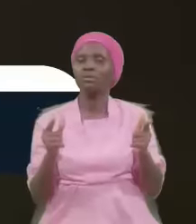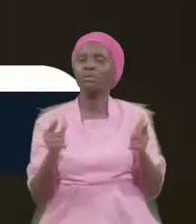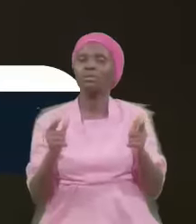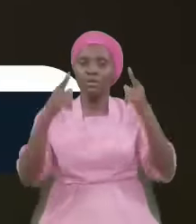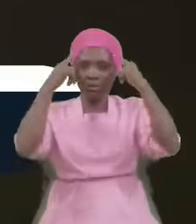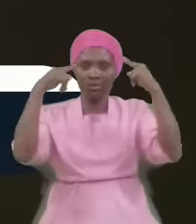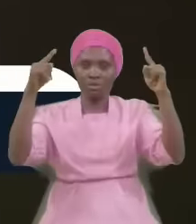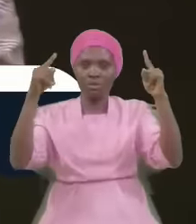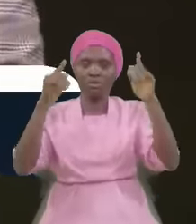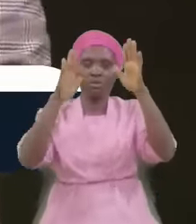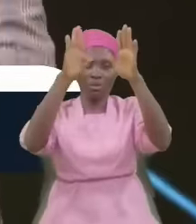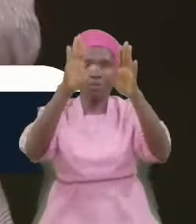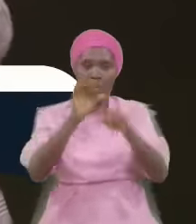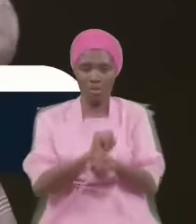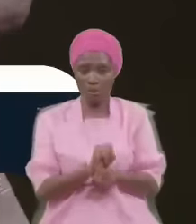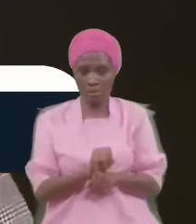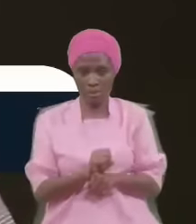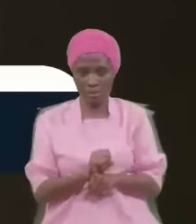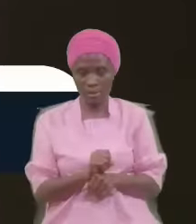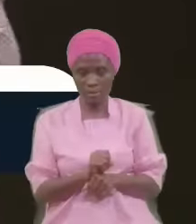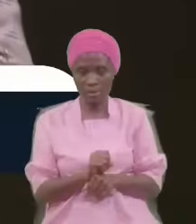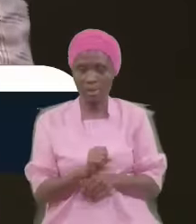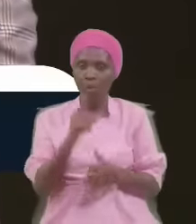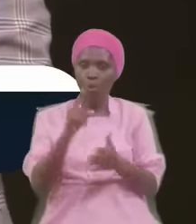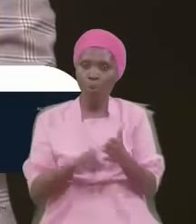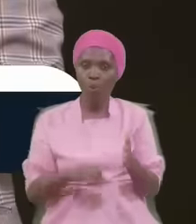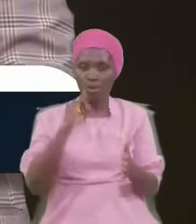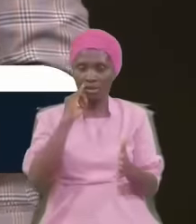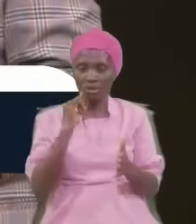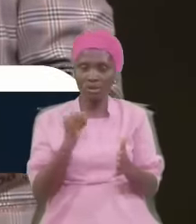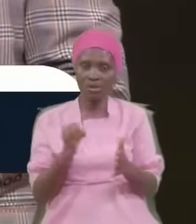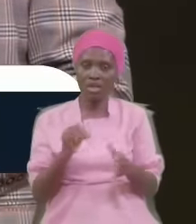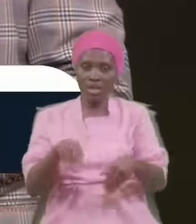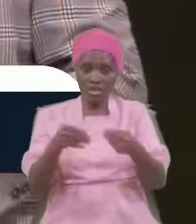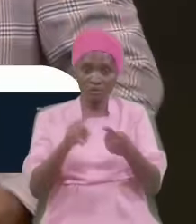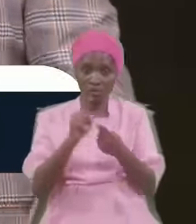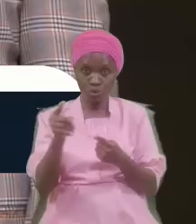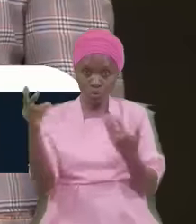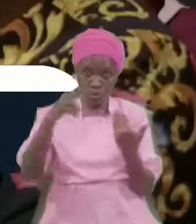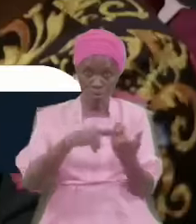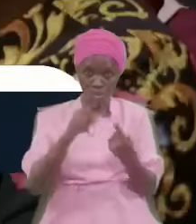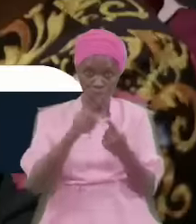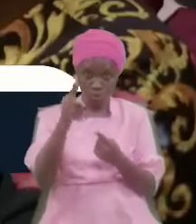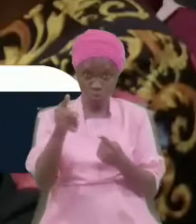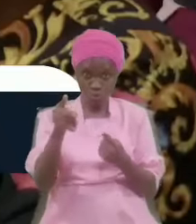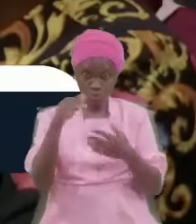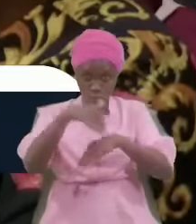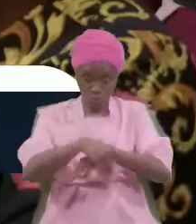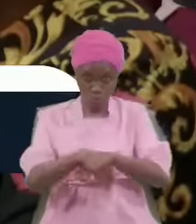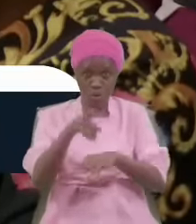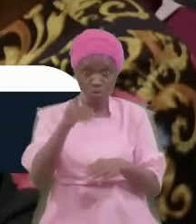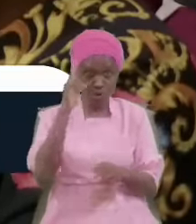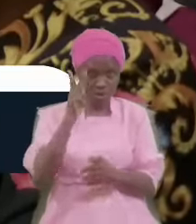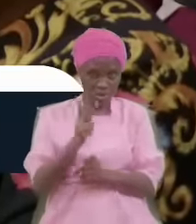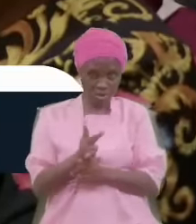will retain. What is restored to you tonight, you will retain. This